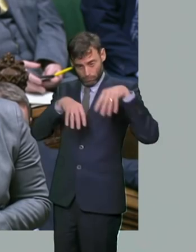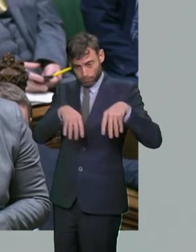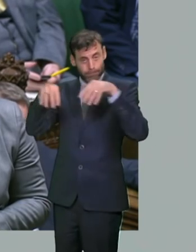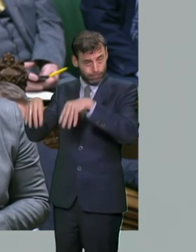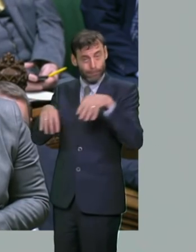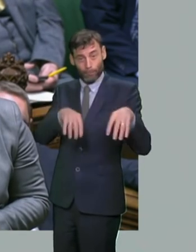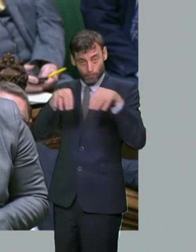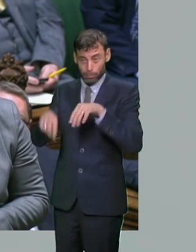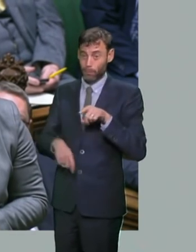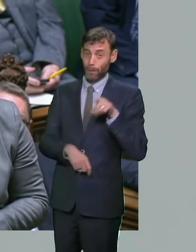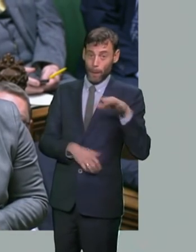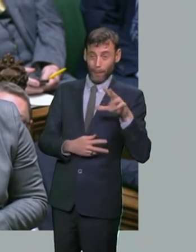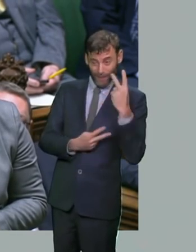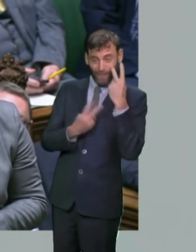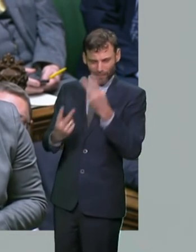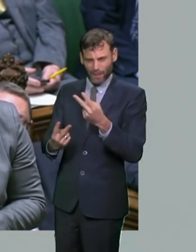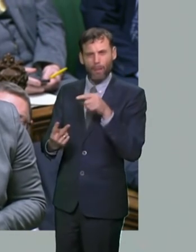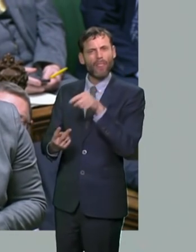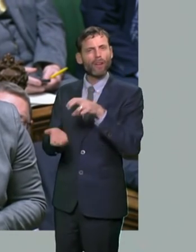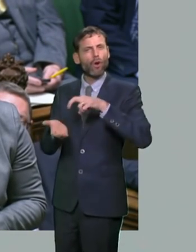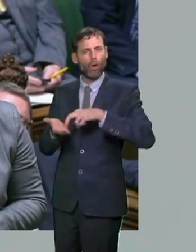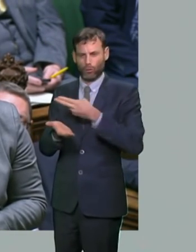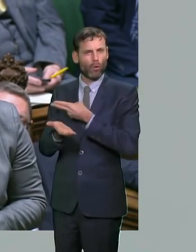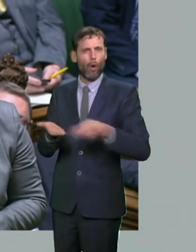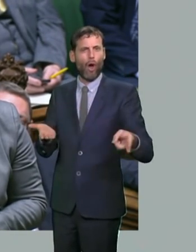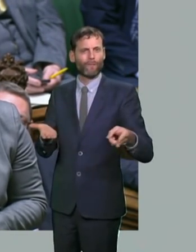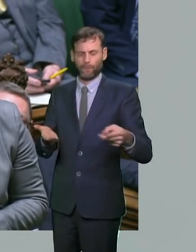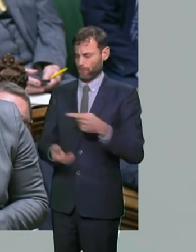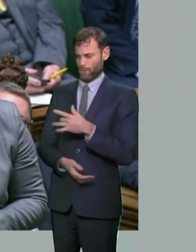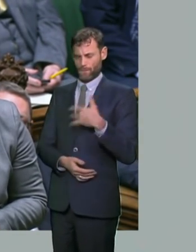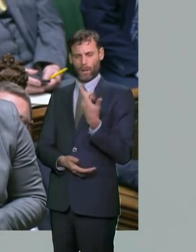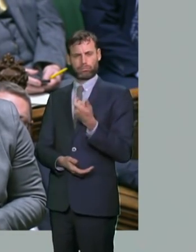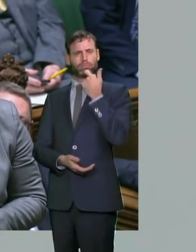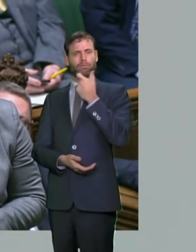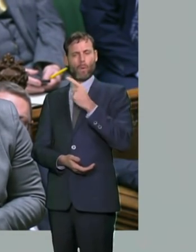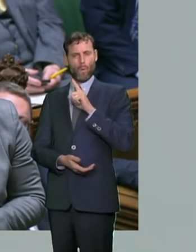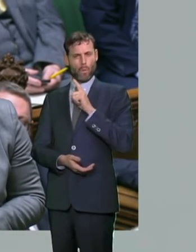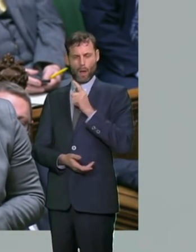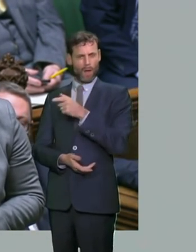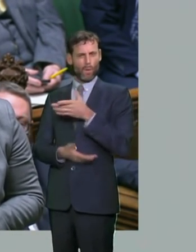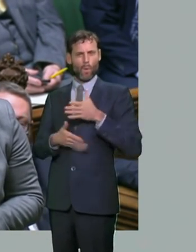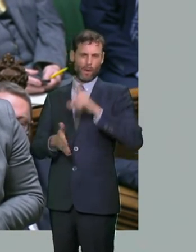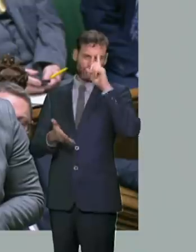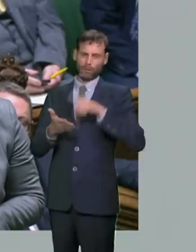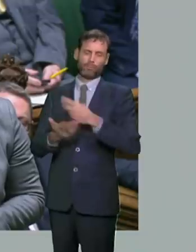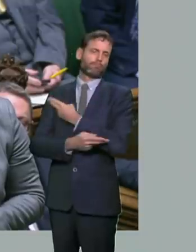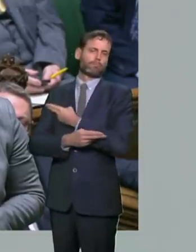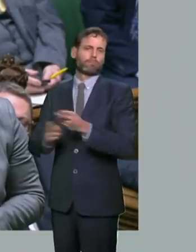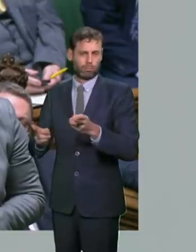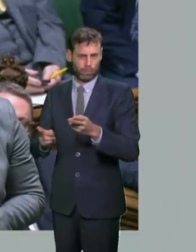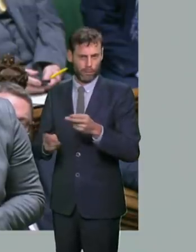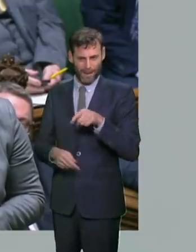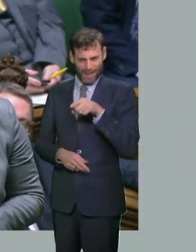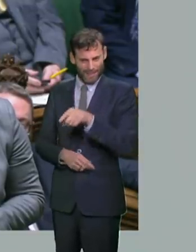has himself visited. She also noted how shoddily Valneva have been treated and how damaging his government's decision has been for UK